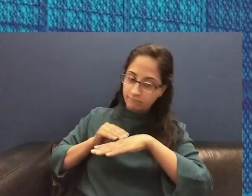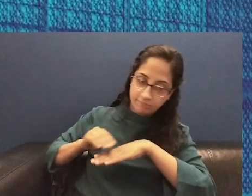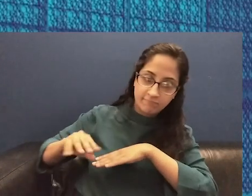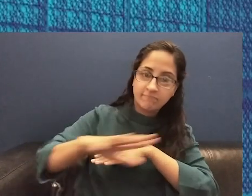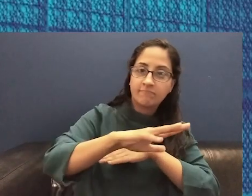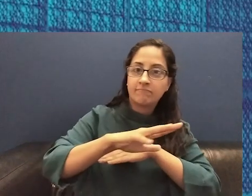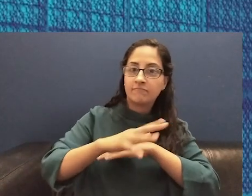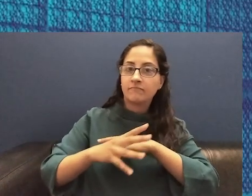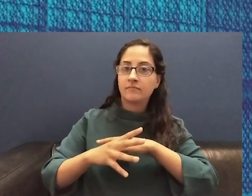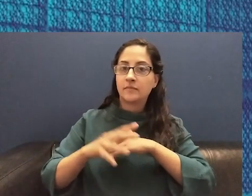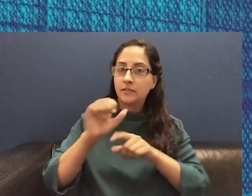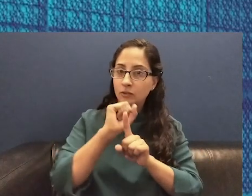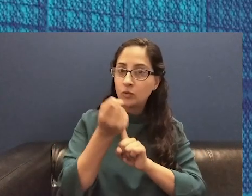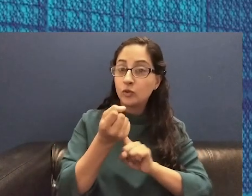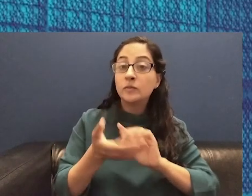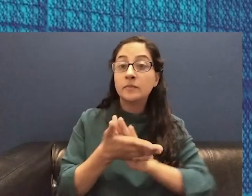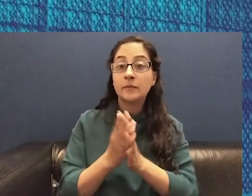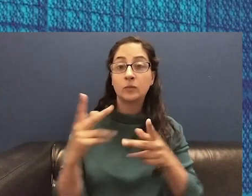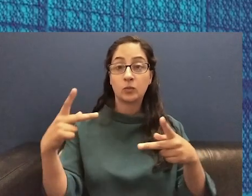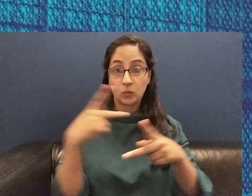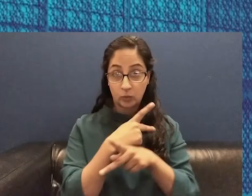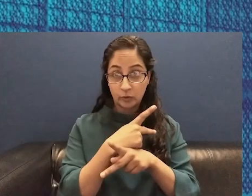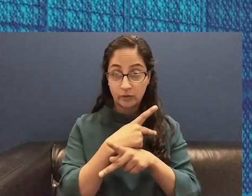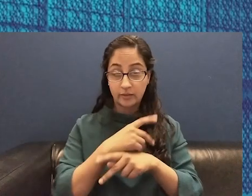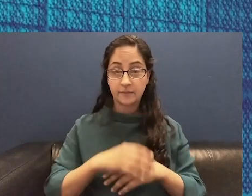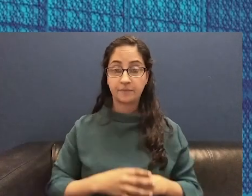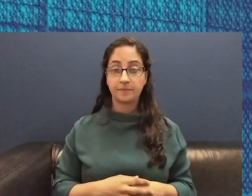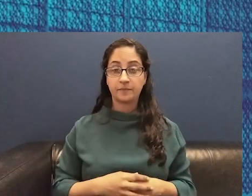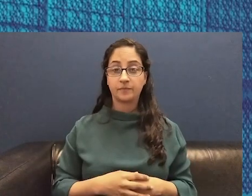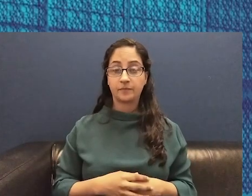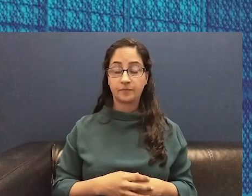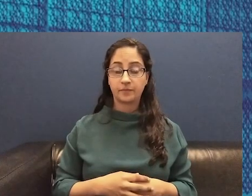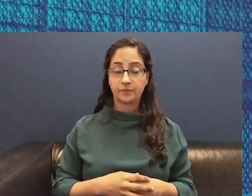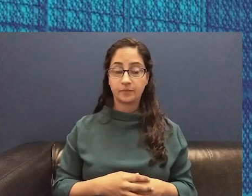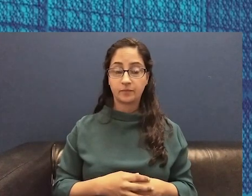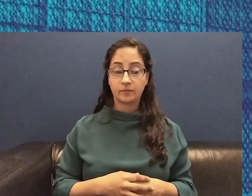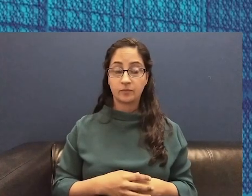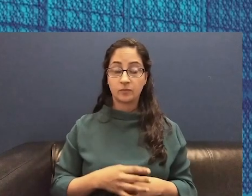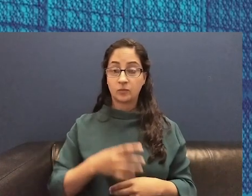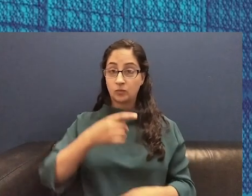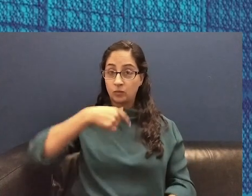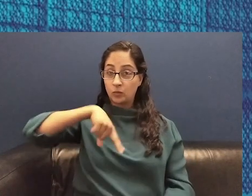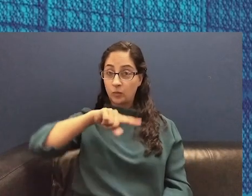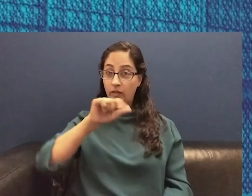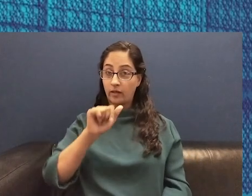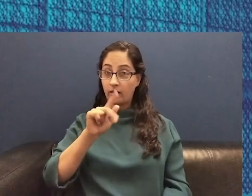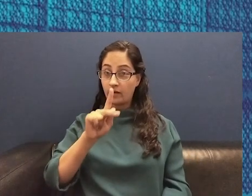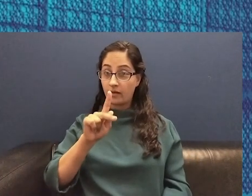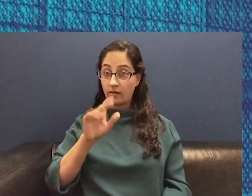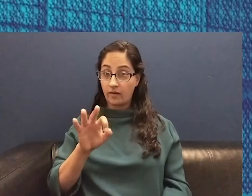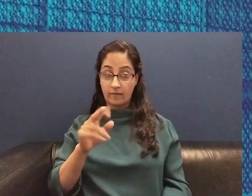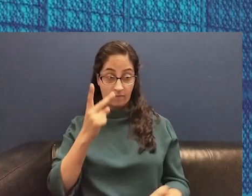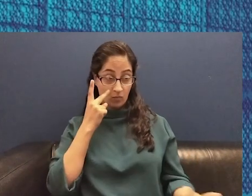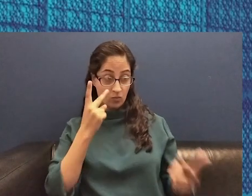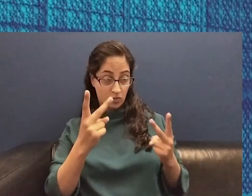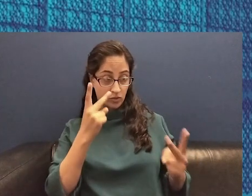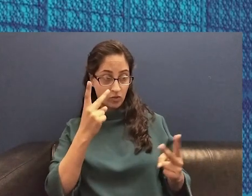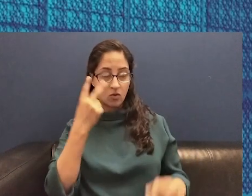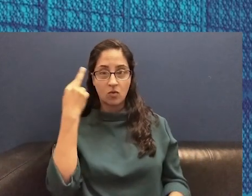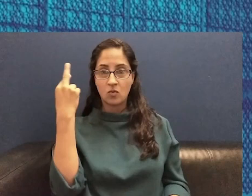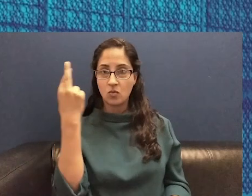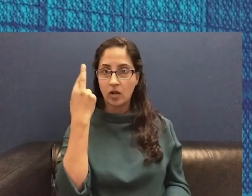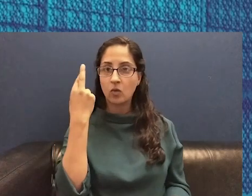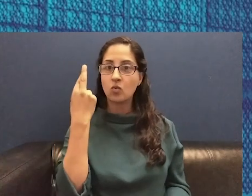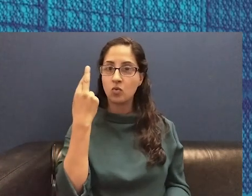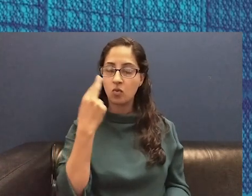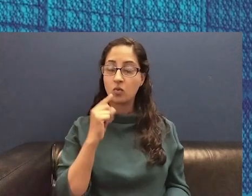We could see features of a disaster, features of a humanitarian